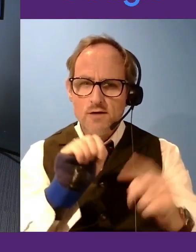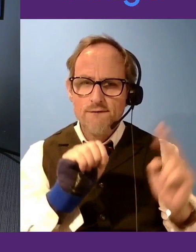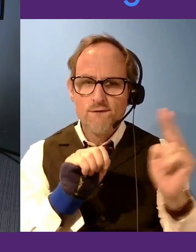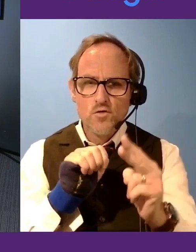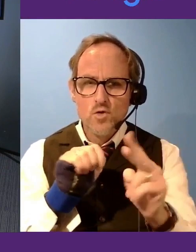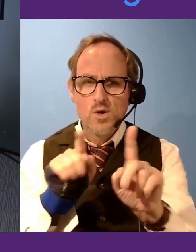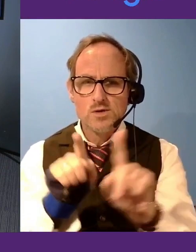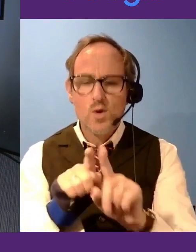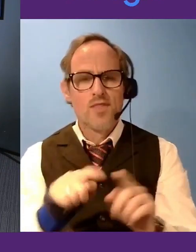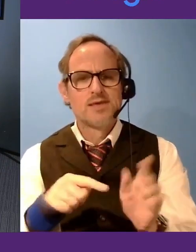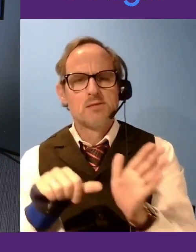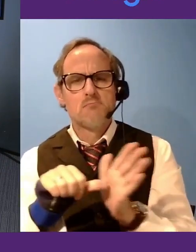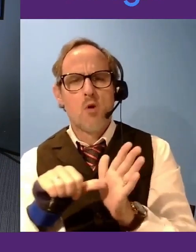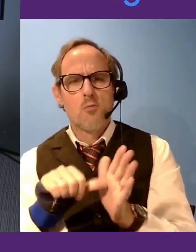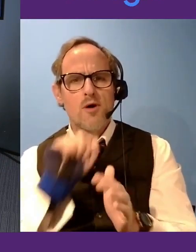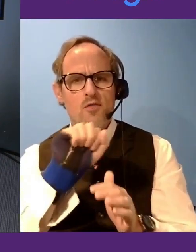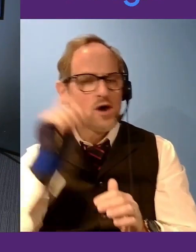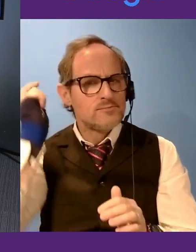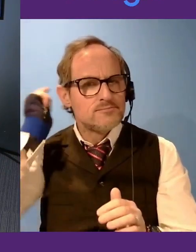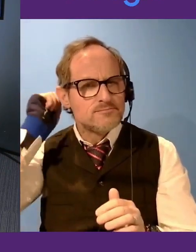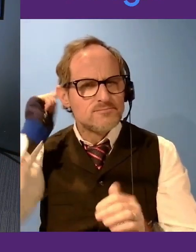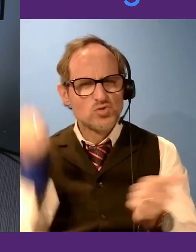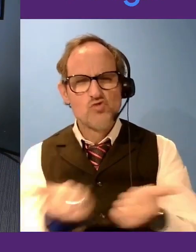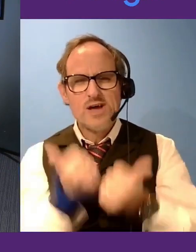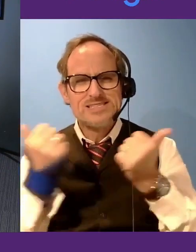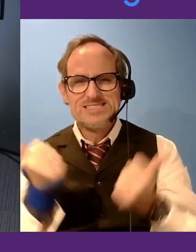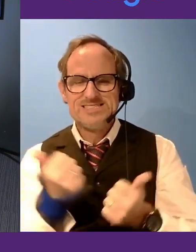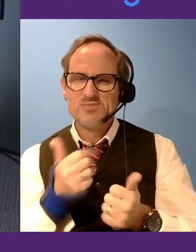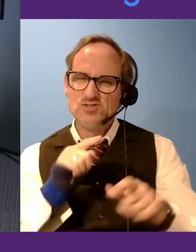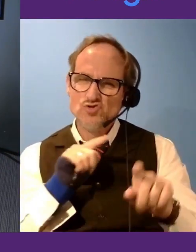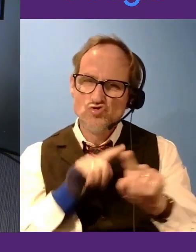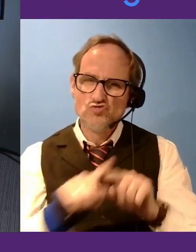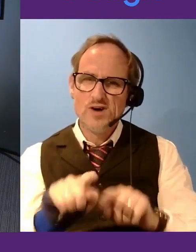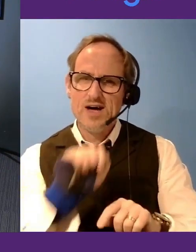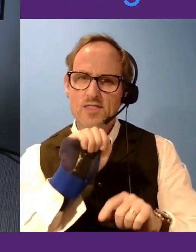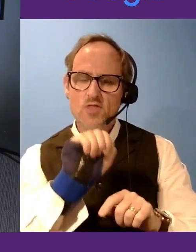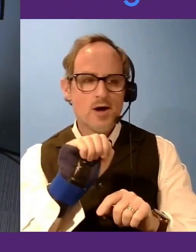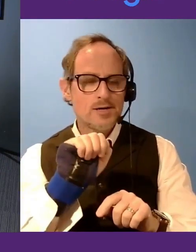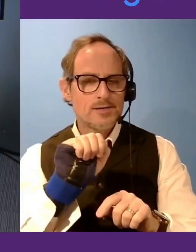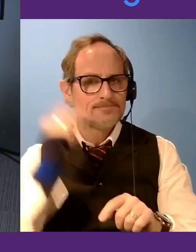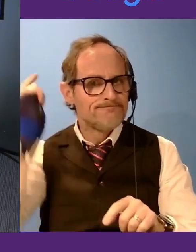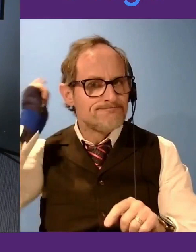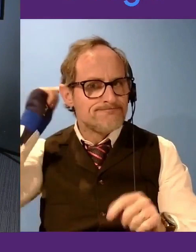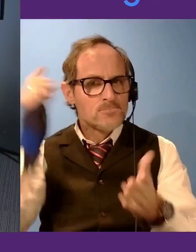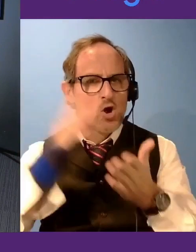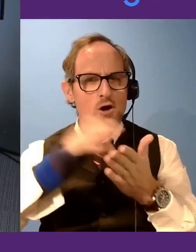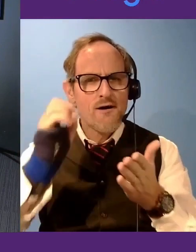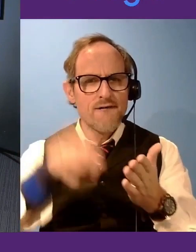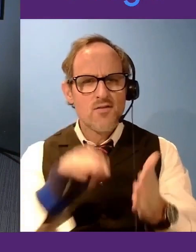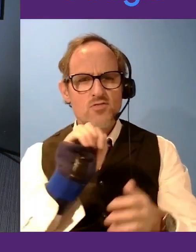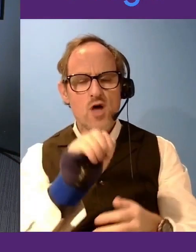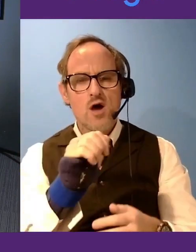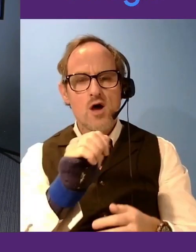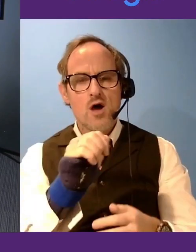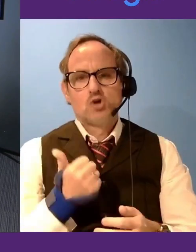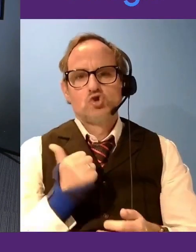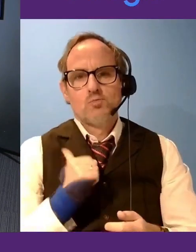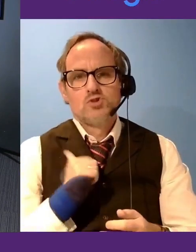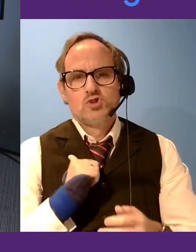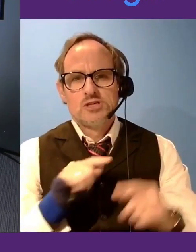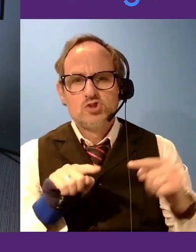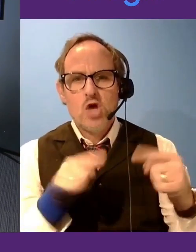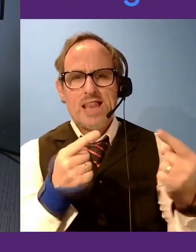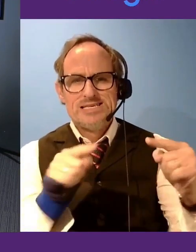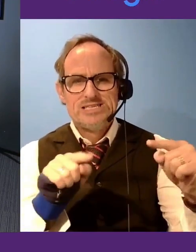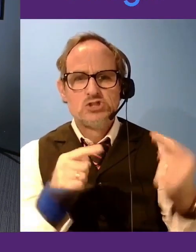to be used, and if you can just introduce and challenge those assumptions, then that can go a really long way to helping change